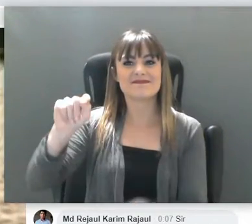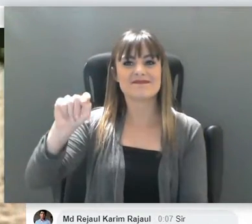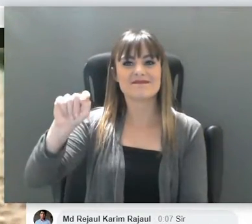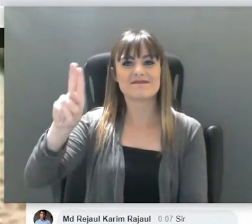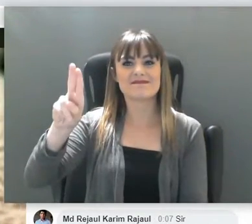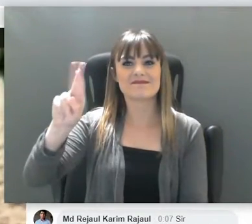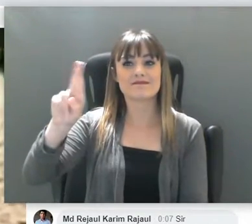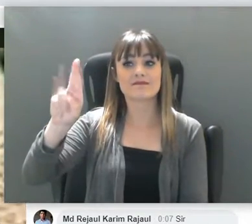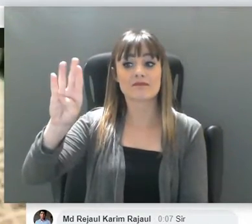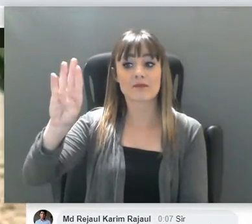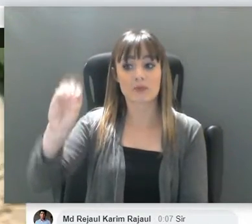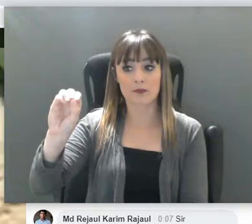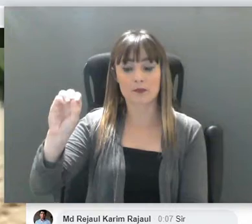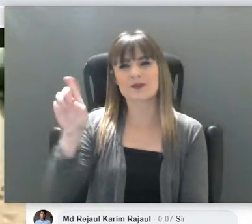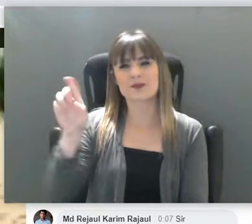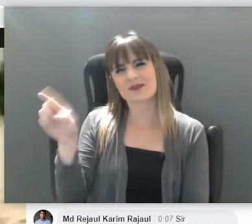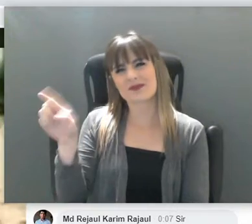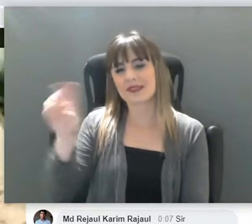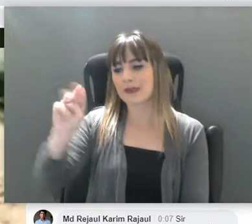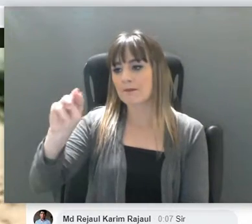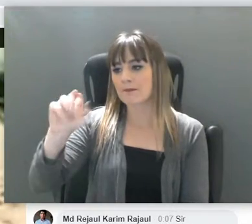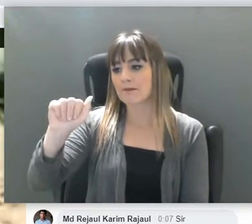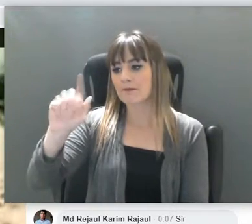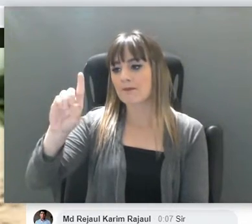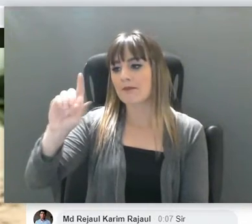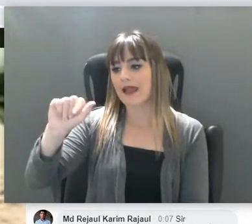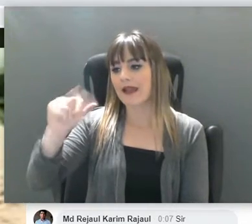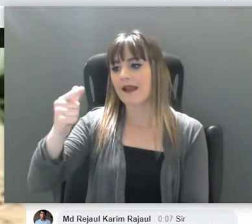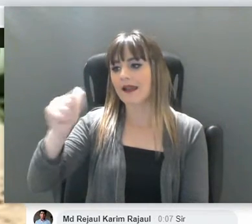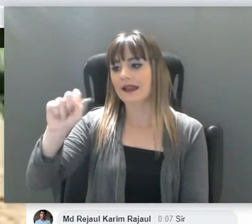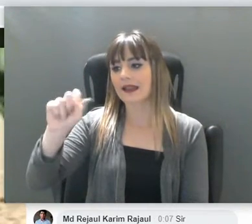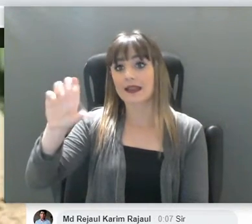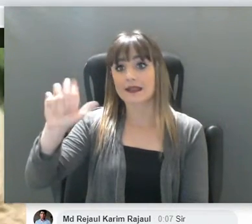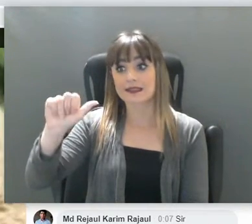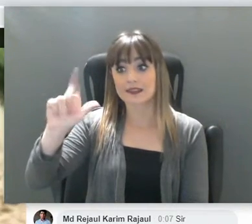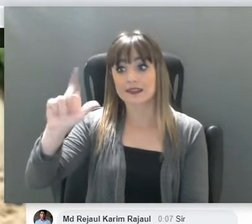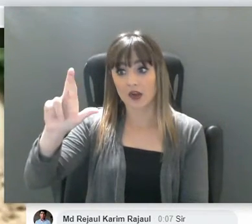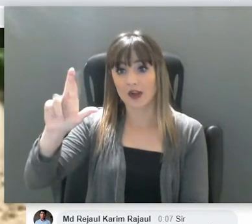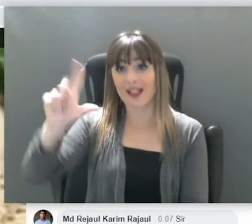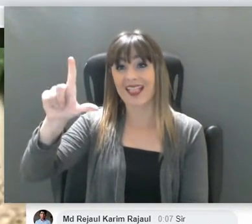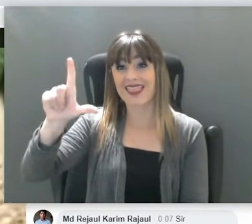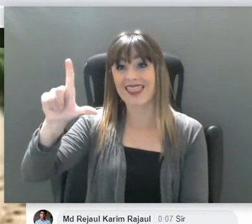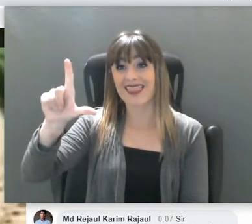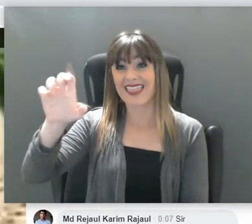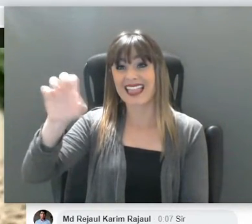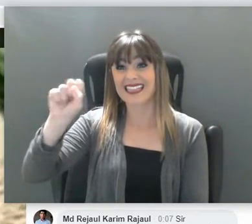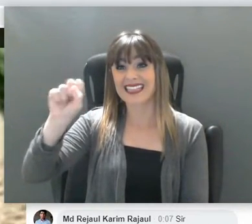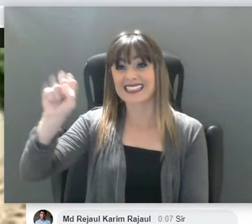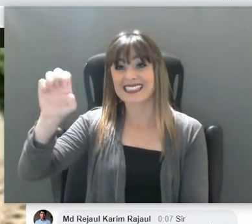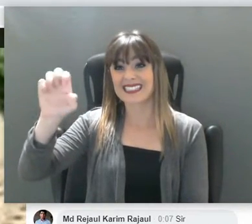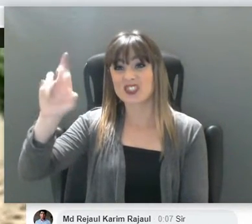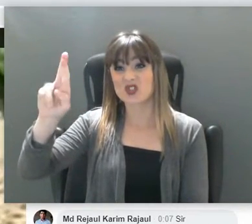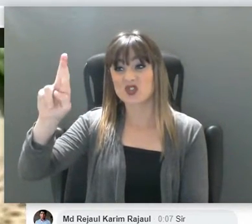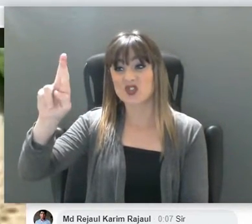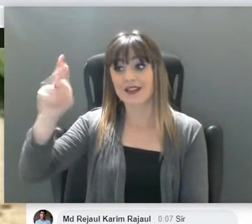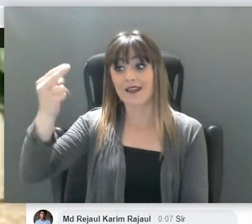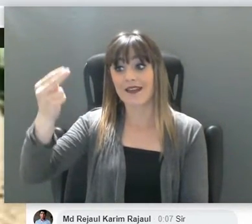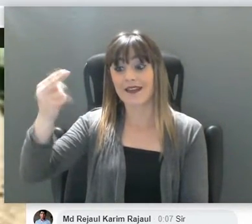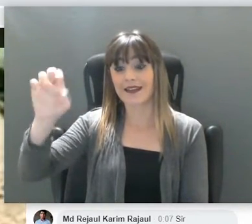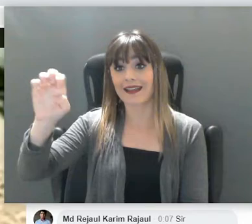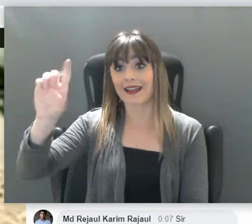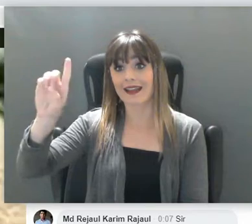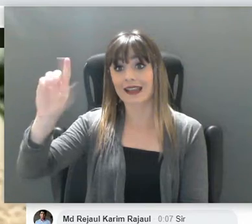Madagascar hedgehog lesser hedgehog tenrec. And most people are probably seeing her right now